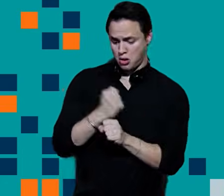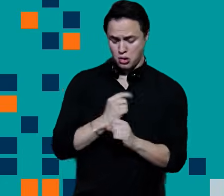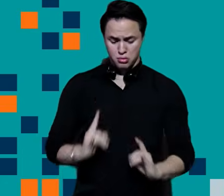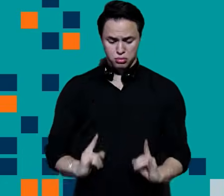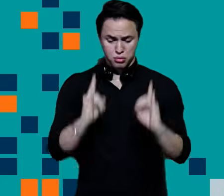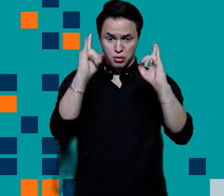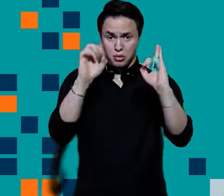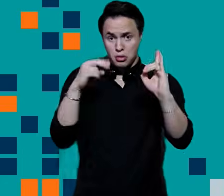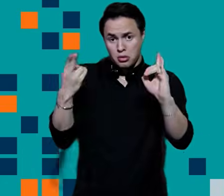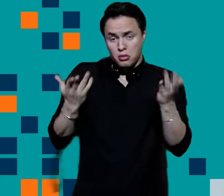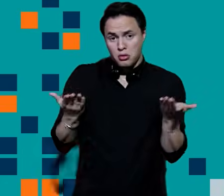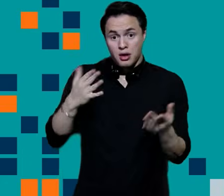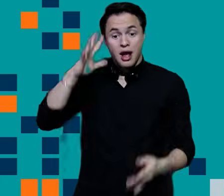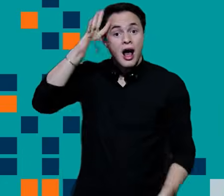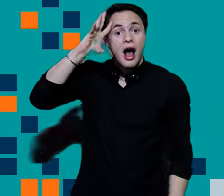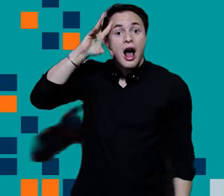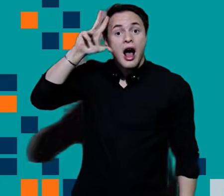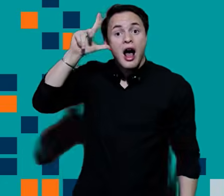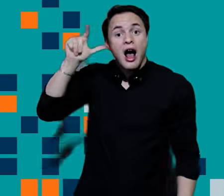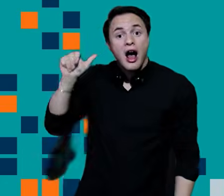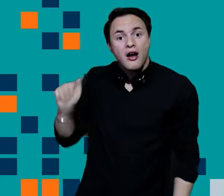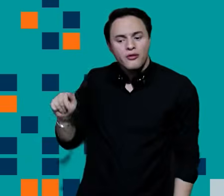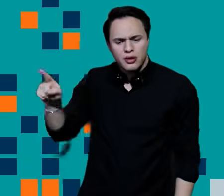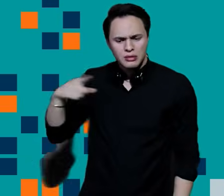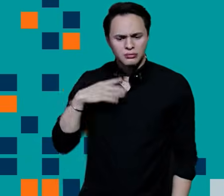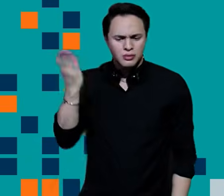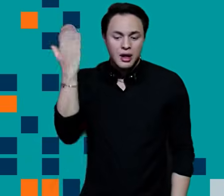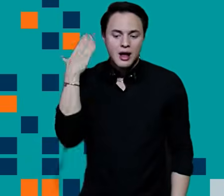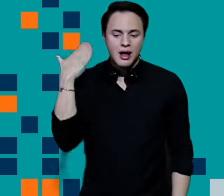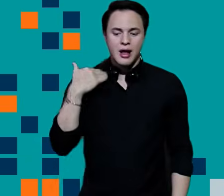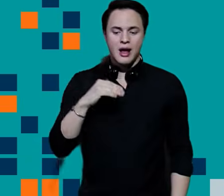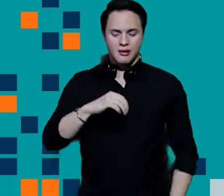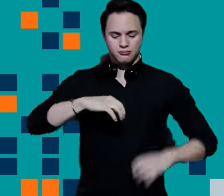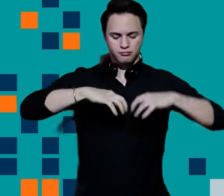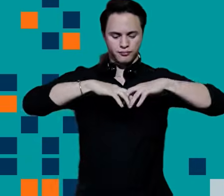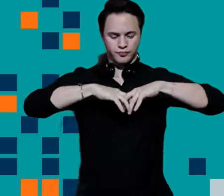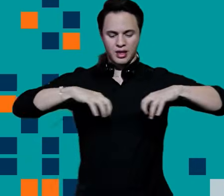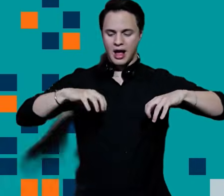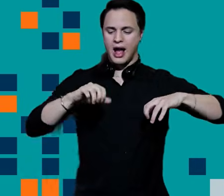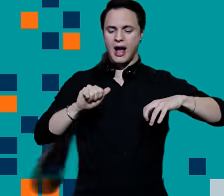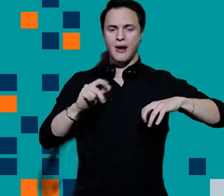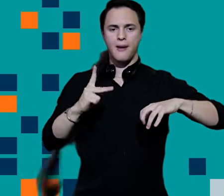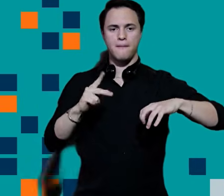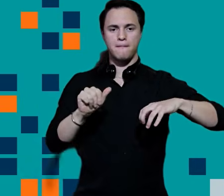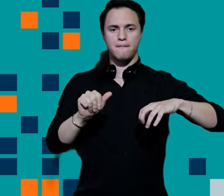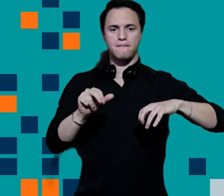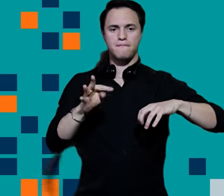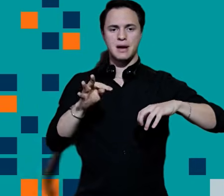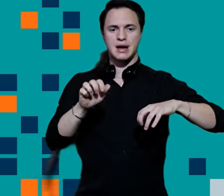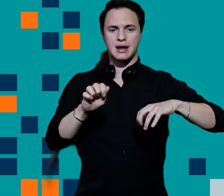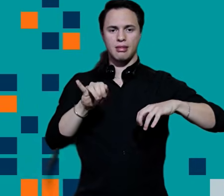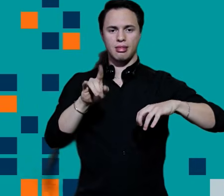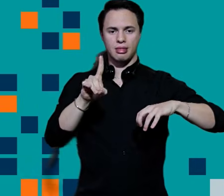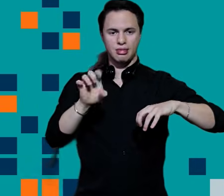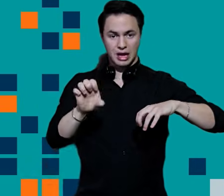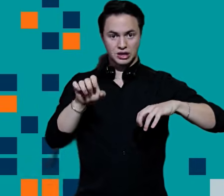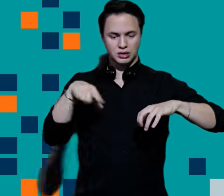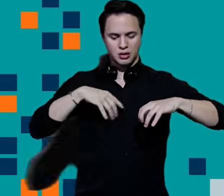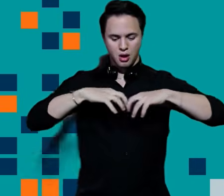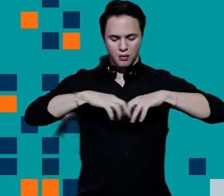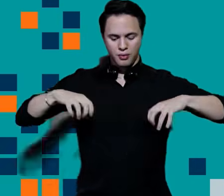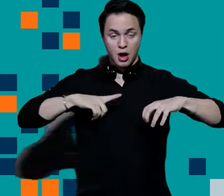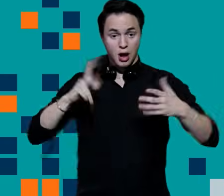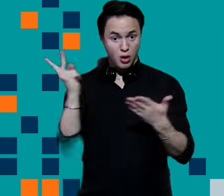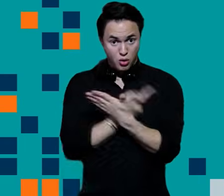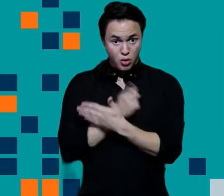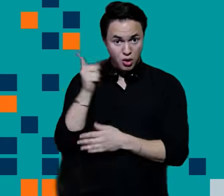in South Africa, where the apartheid laws were enacted, if I'm a young black man or woman,